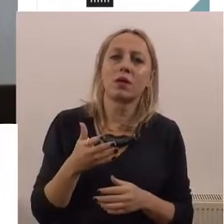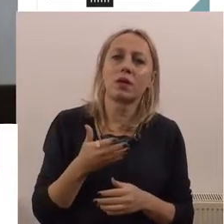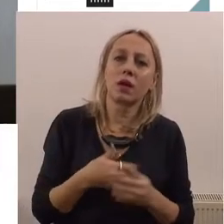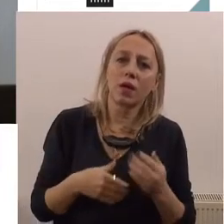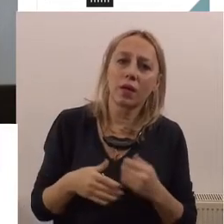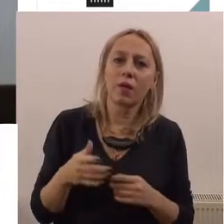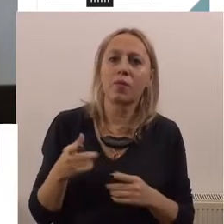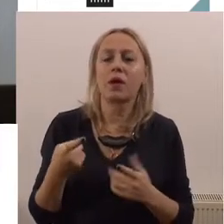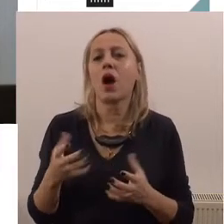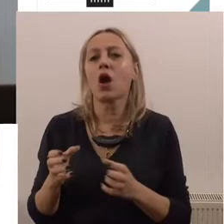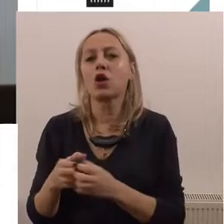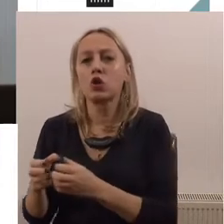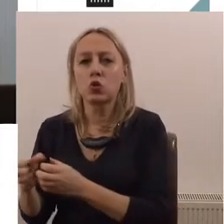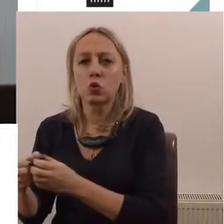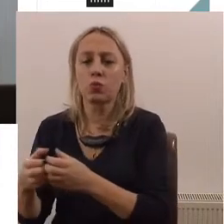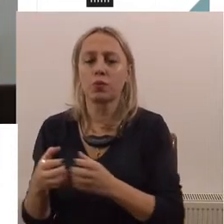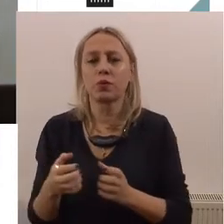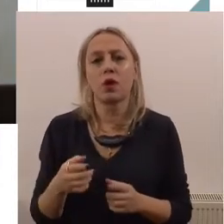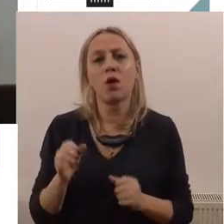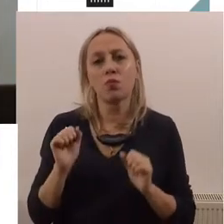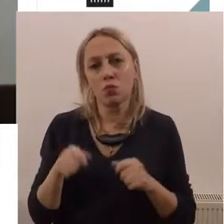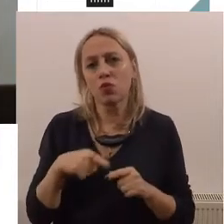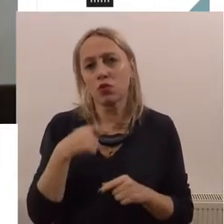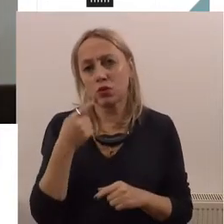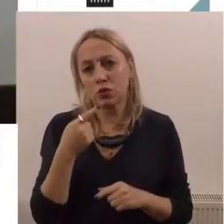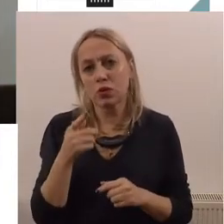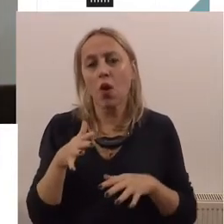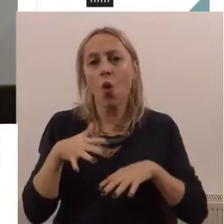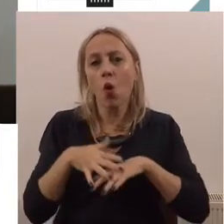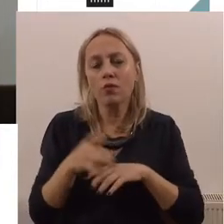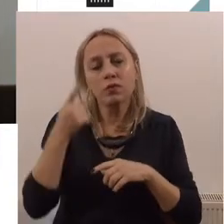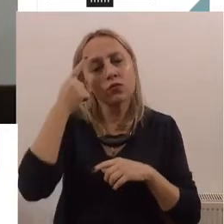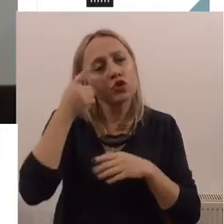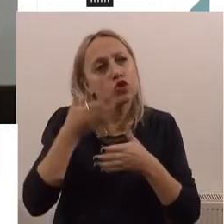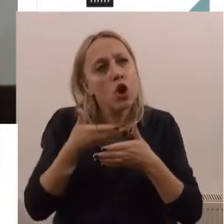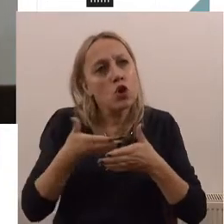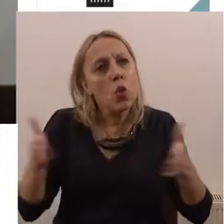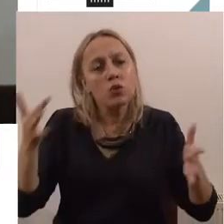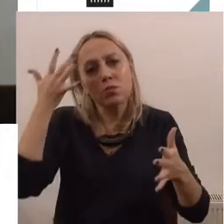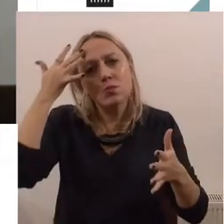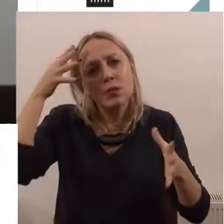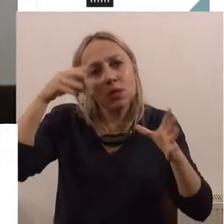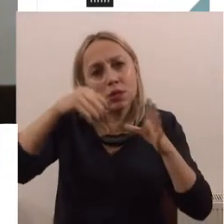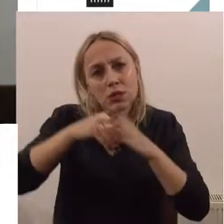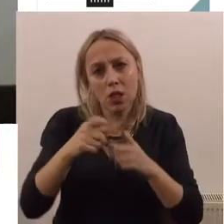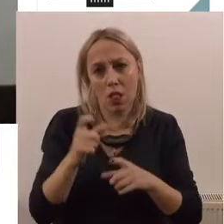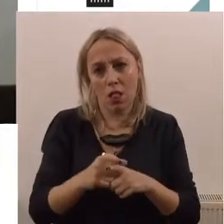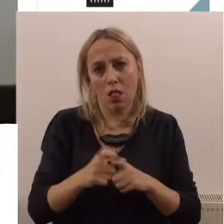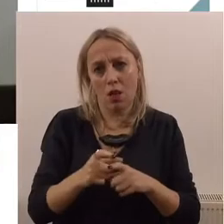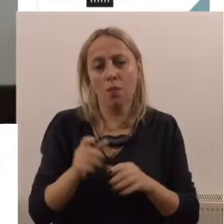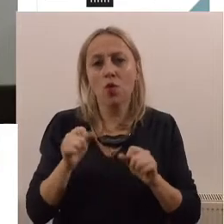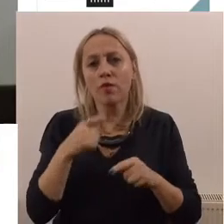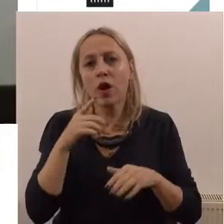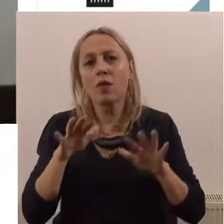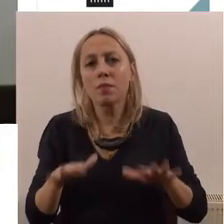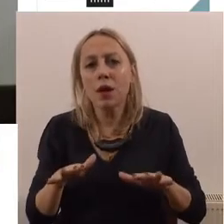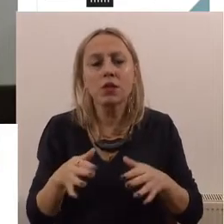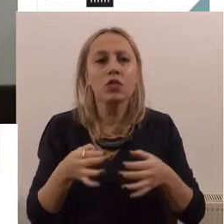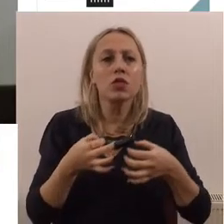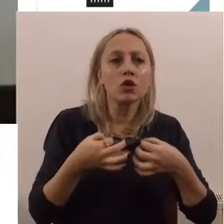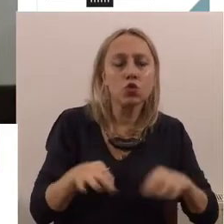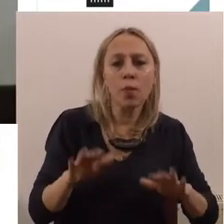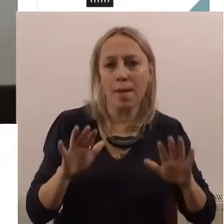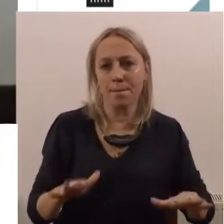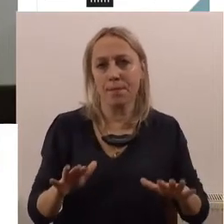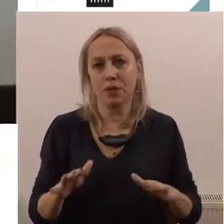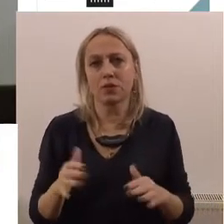beneficiaries who have some disabilities, who are most vulnerable, but we need to speak about inclusion in the wider sense, and we can speak about